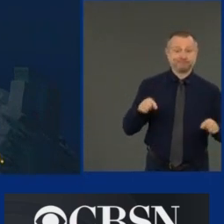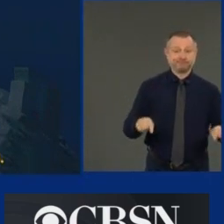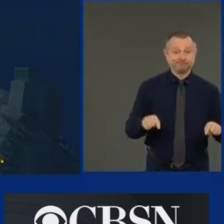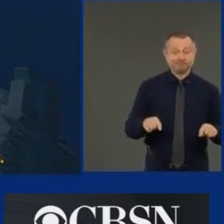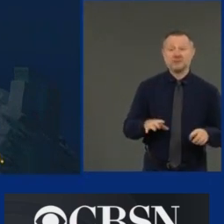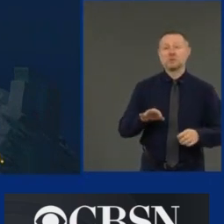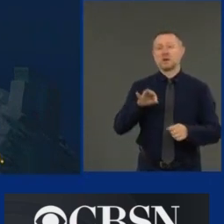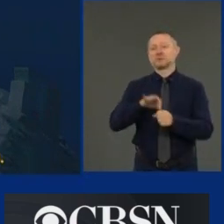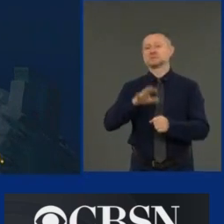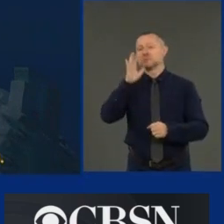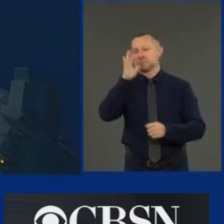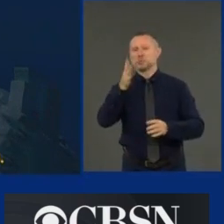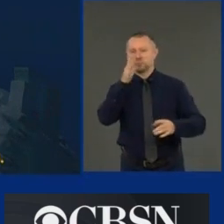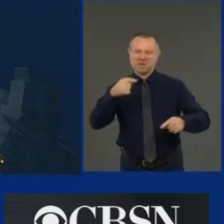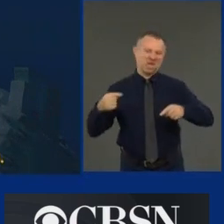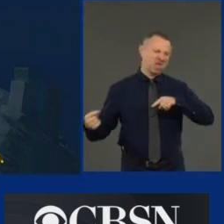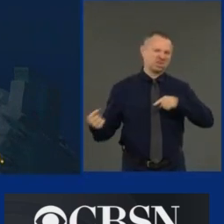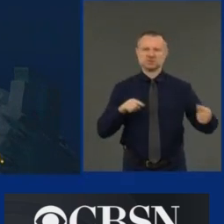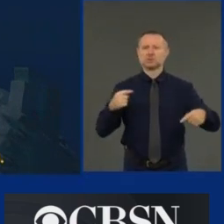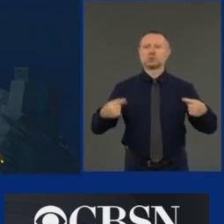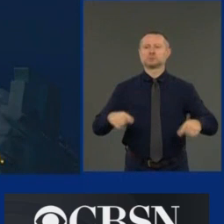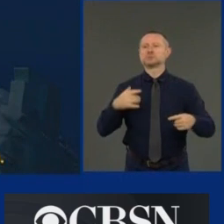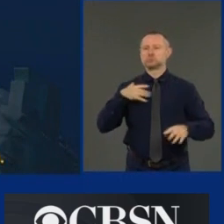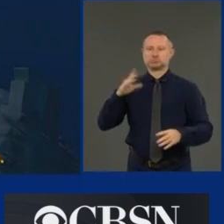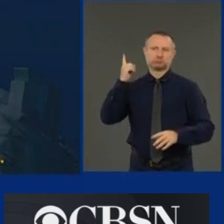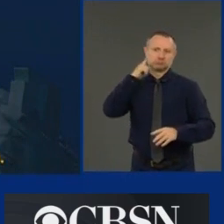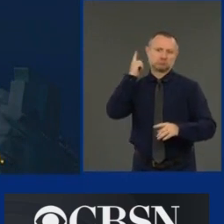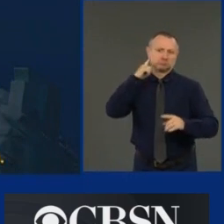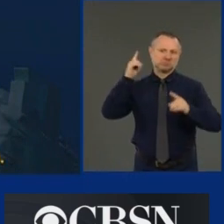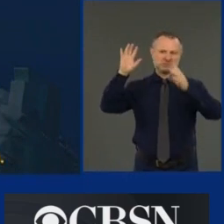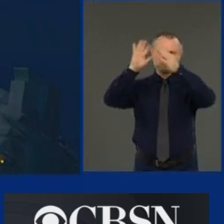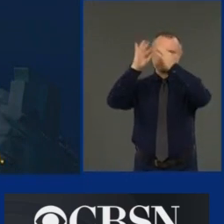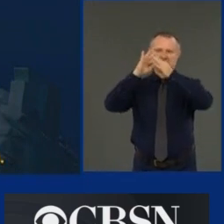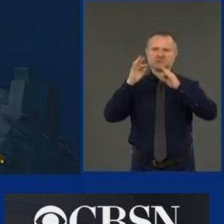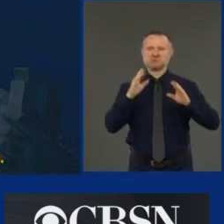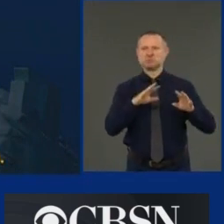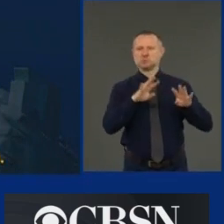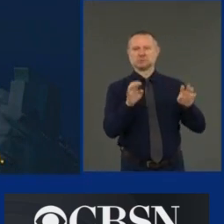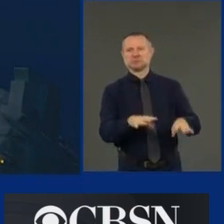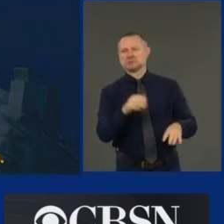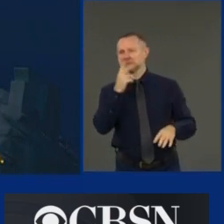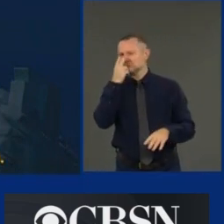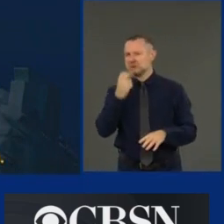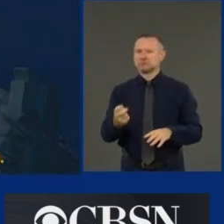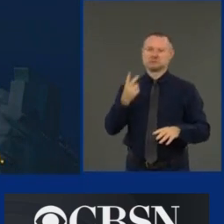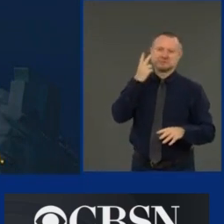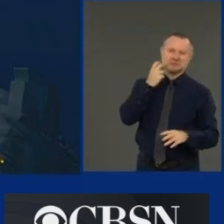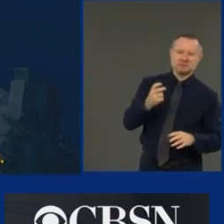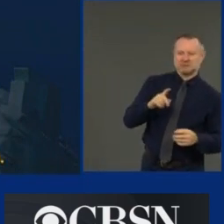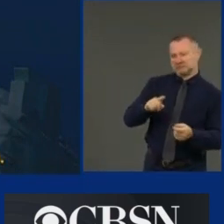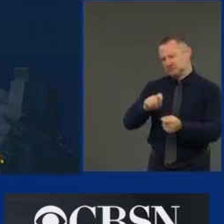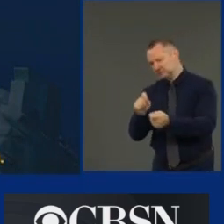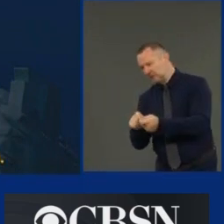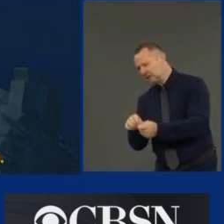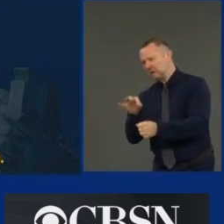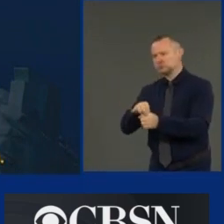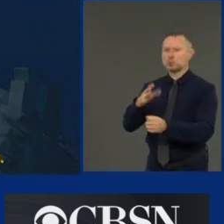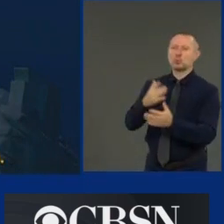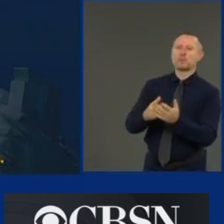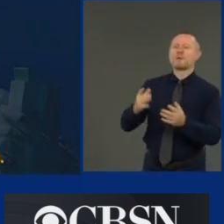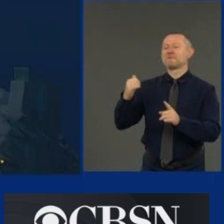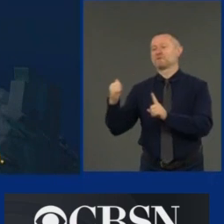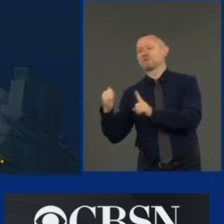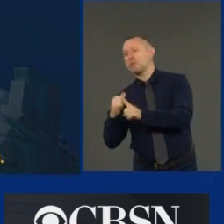You already hear the statements questioning the vote and the accuracy of the vote and mail-in